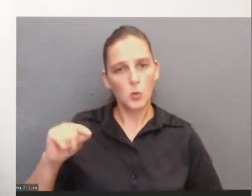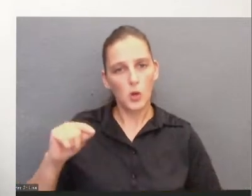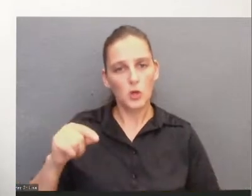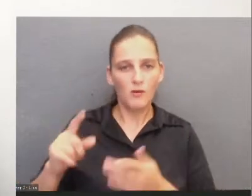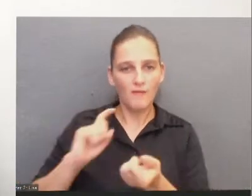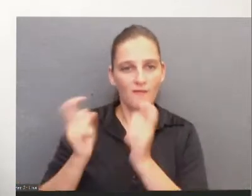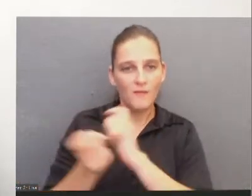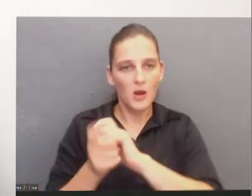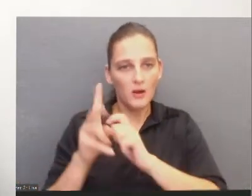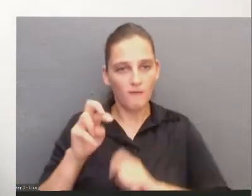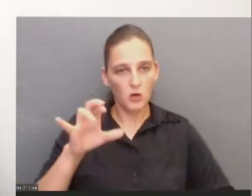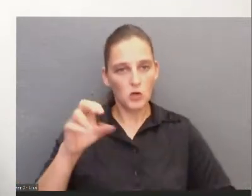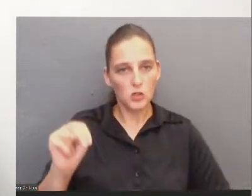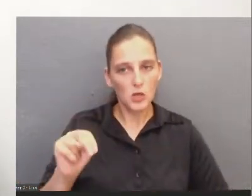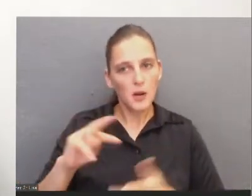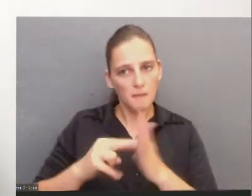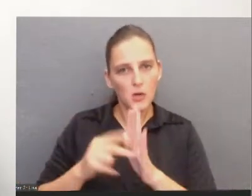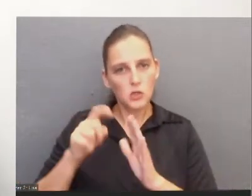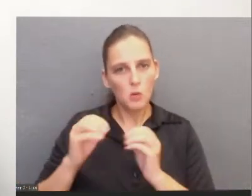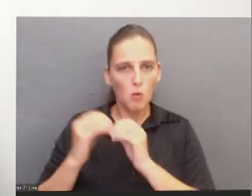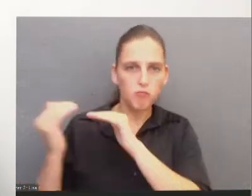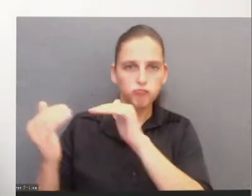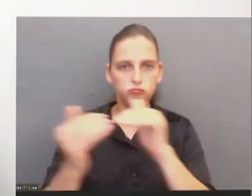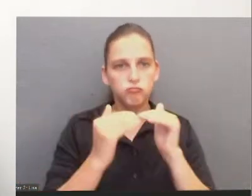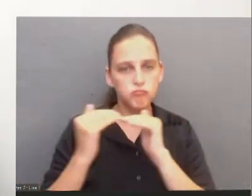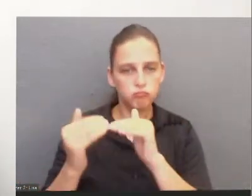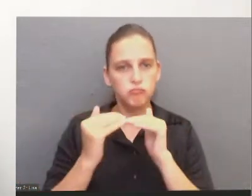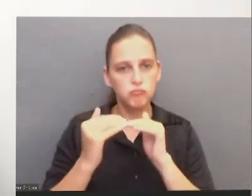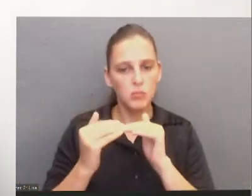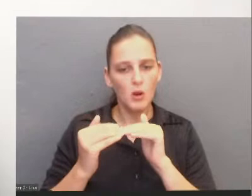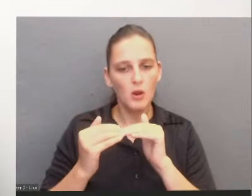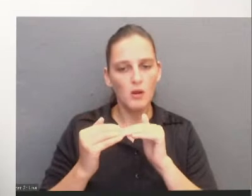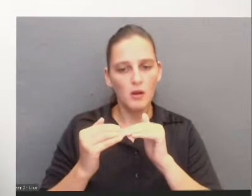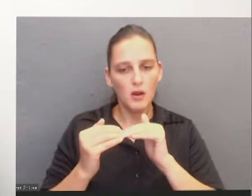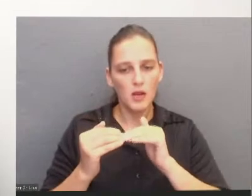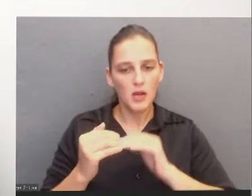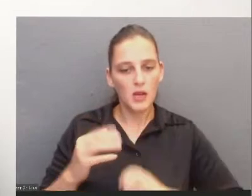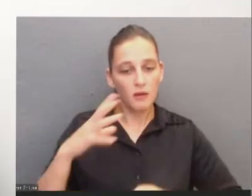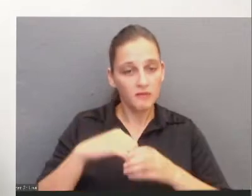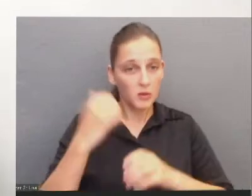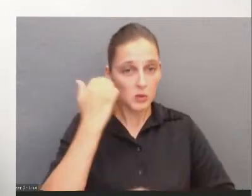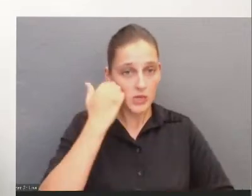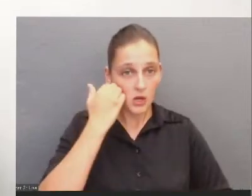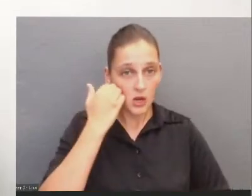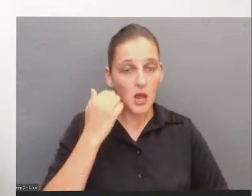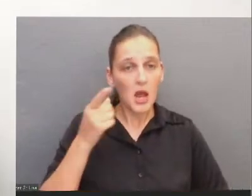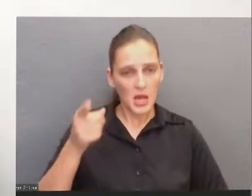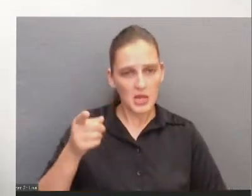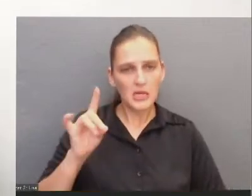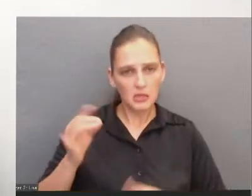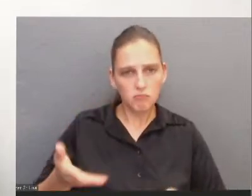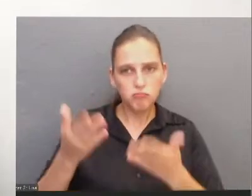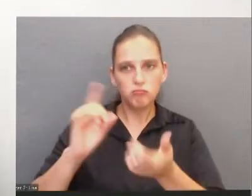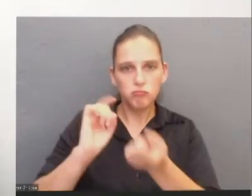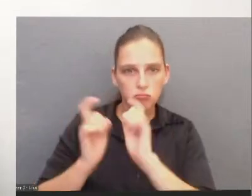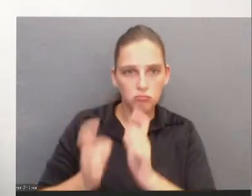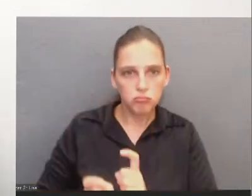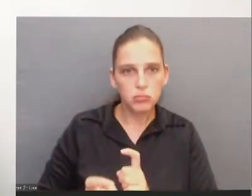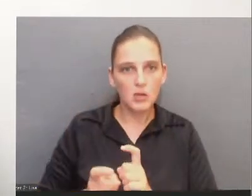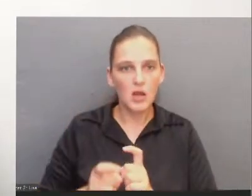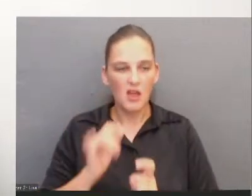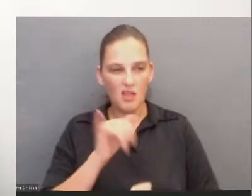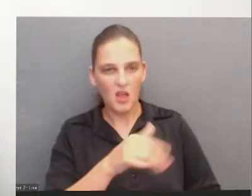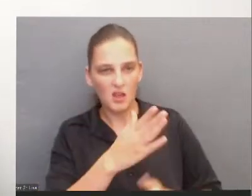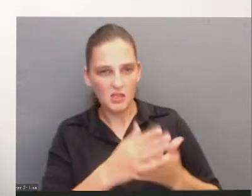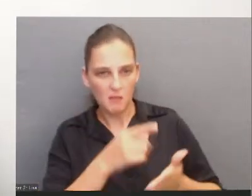of guidance, including their own, and offered a number of revisions, including dropping the SOFA score. Unfortunately, 10 months after publication,